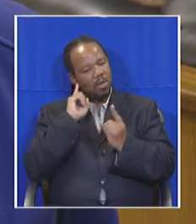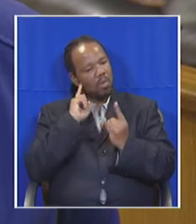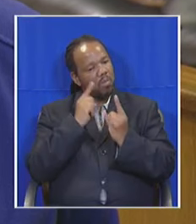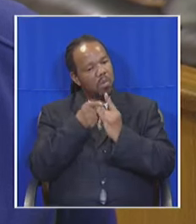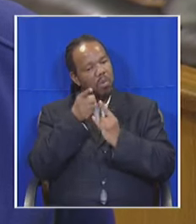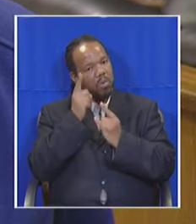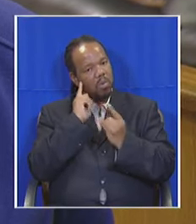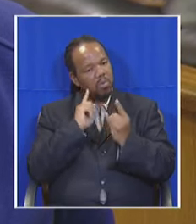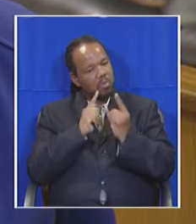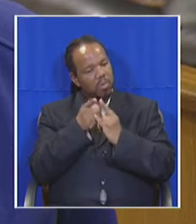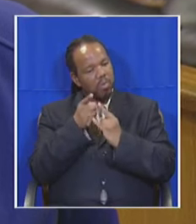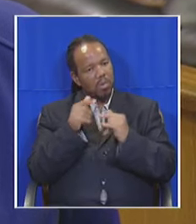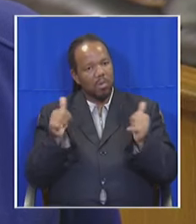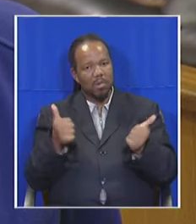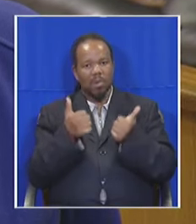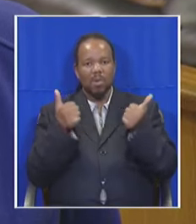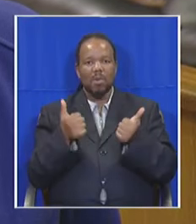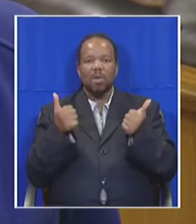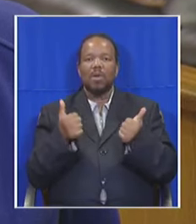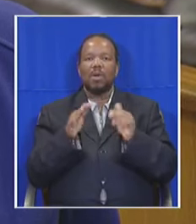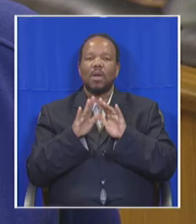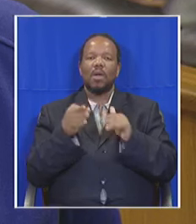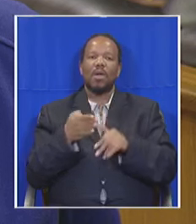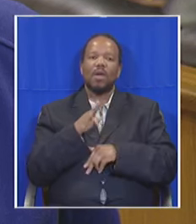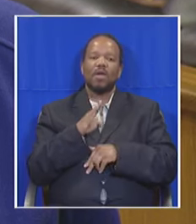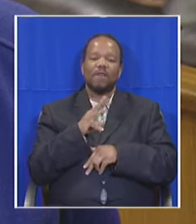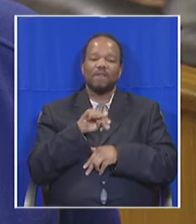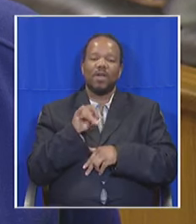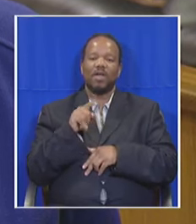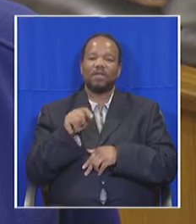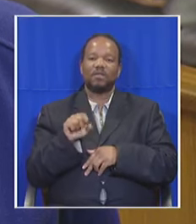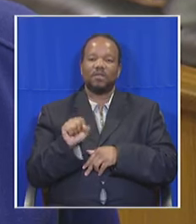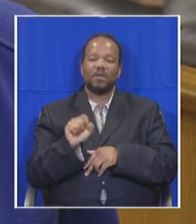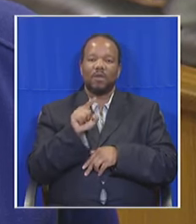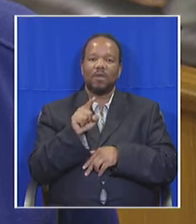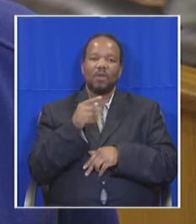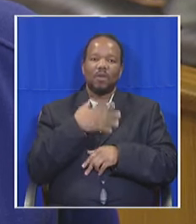while. Acknowledges that the previous Vest deserved to win the league